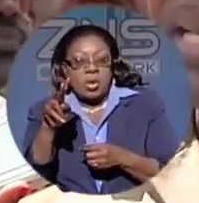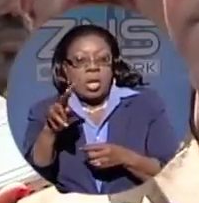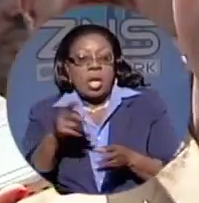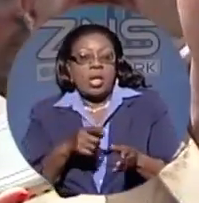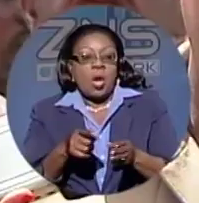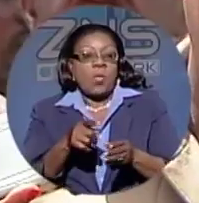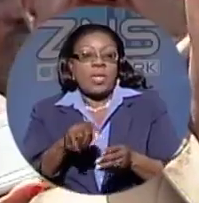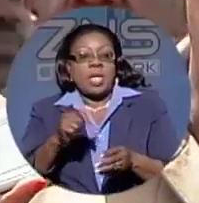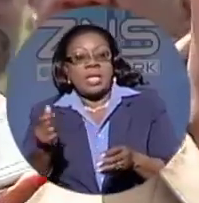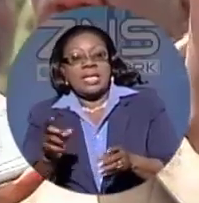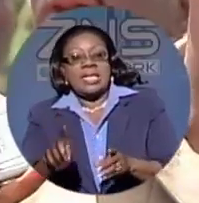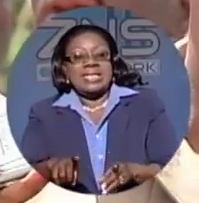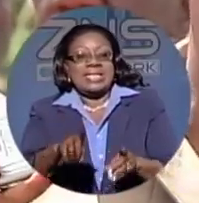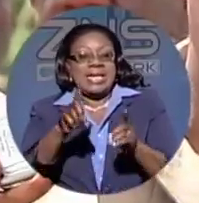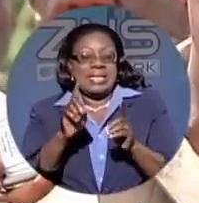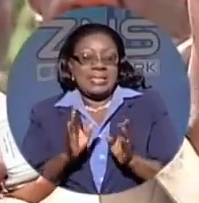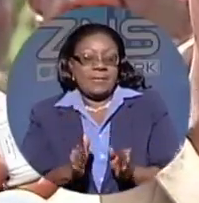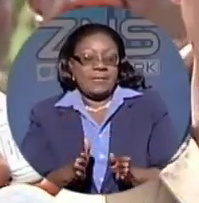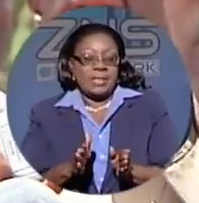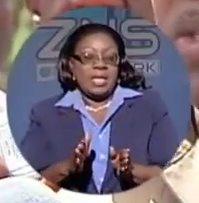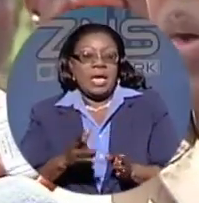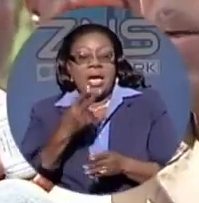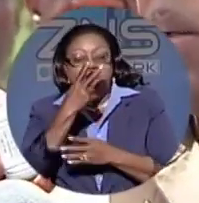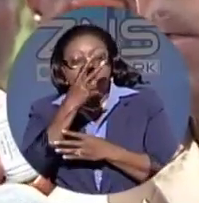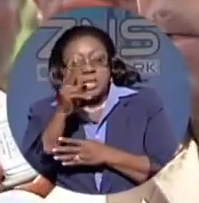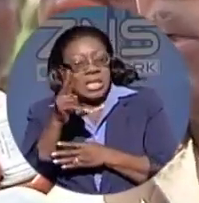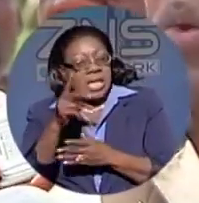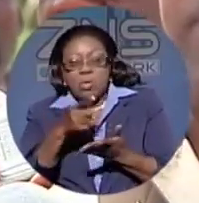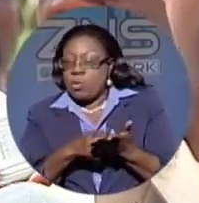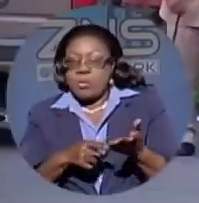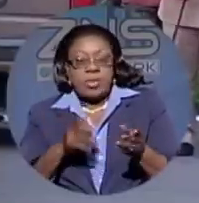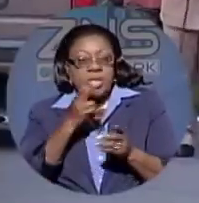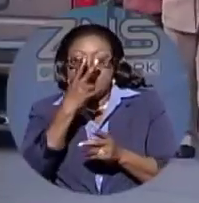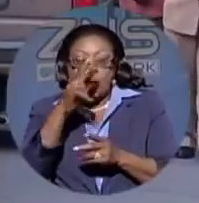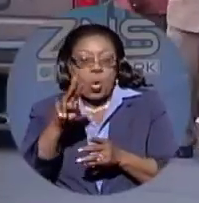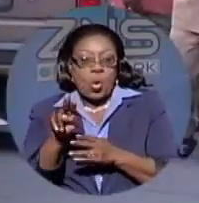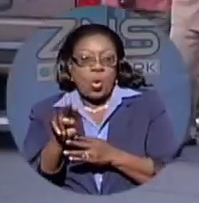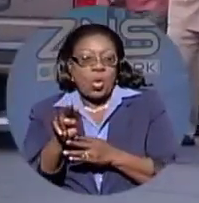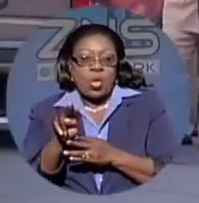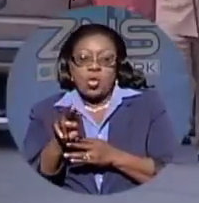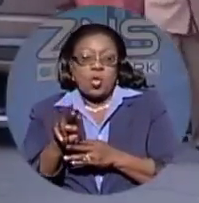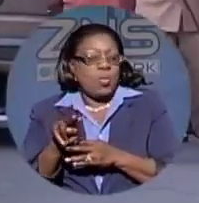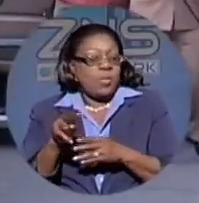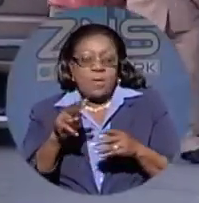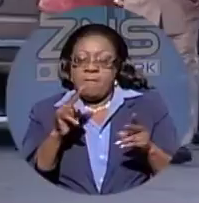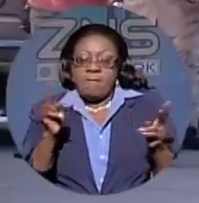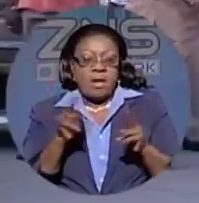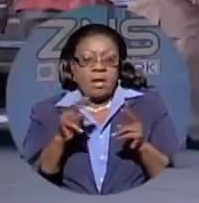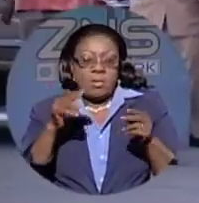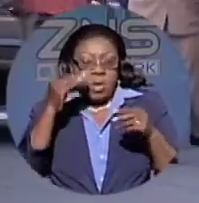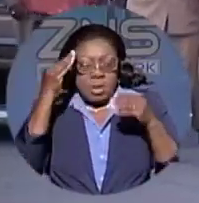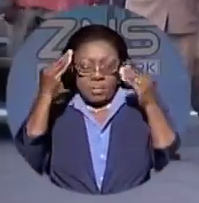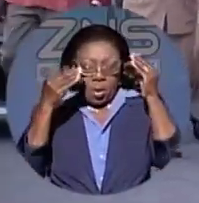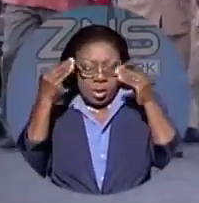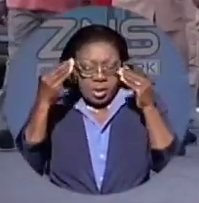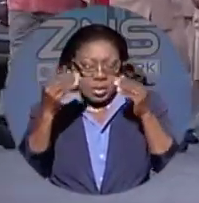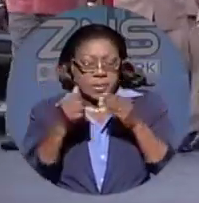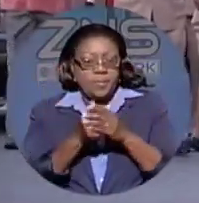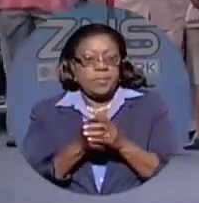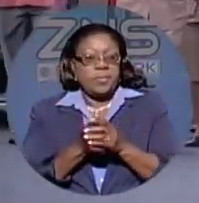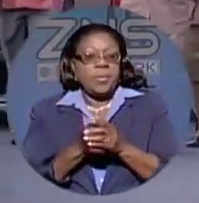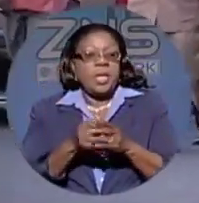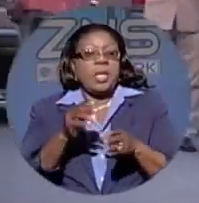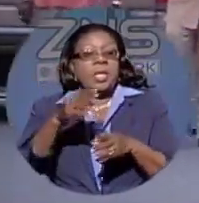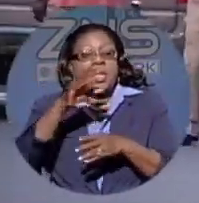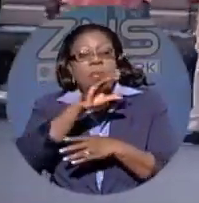these detectives, I can assure you, had you seen what we saw, you'd be really bothered. The Commissioner of Police has taken a